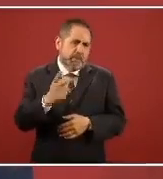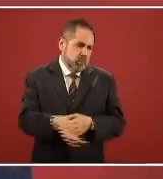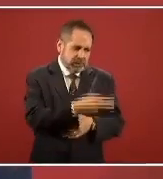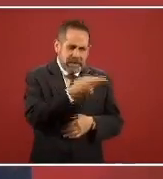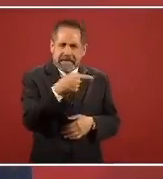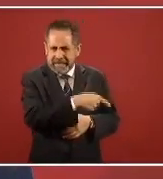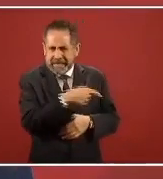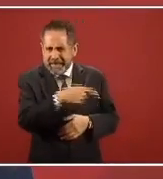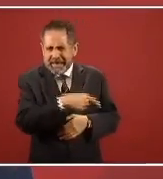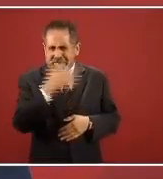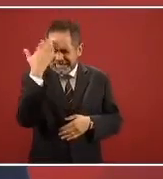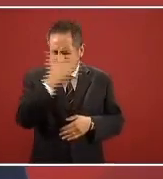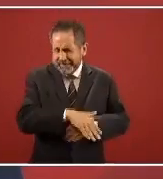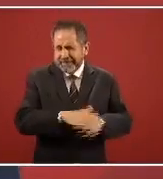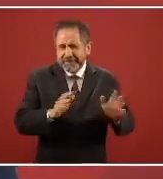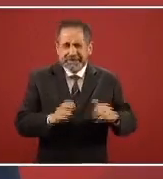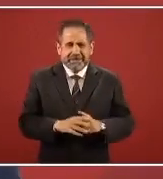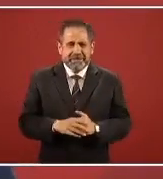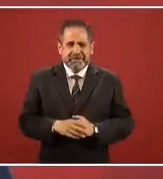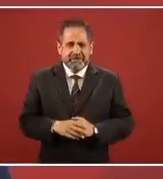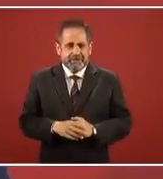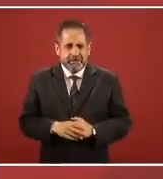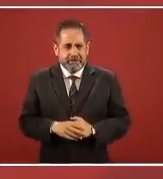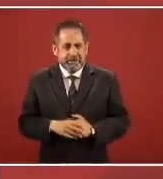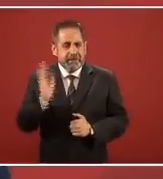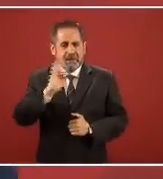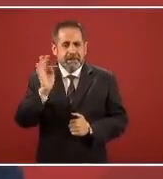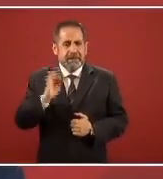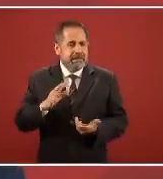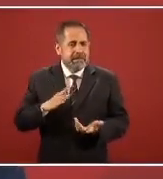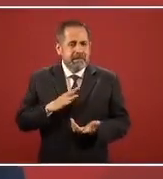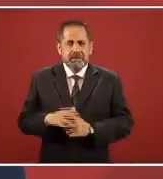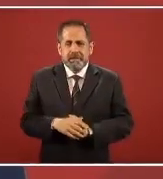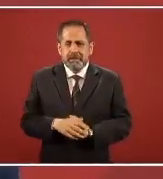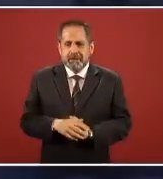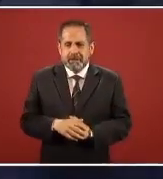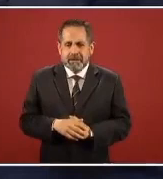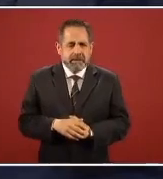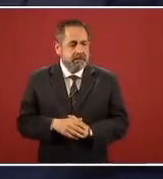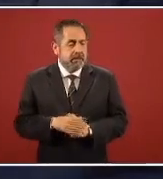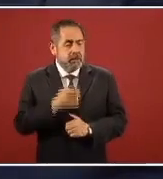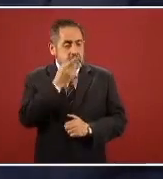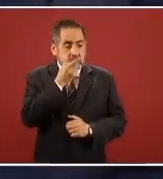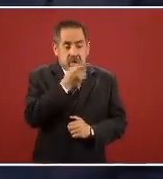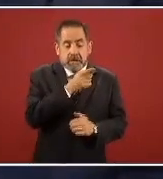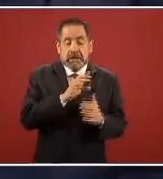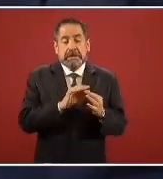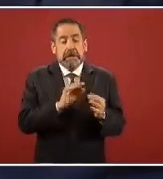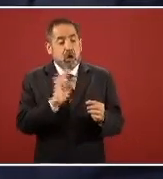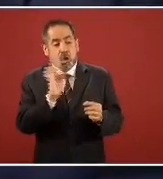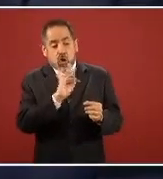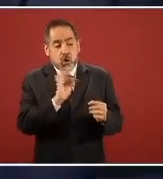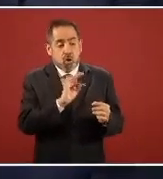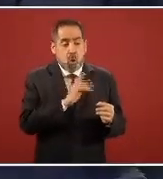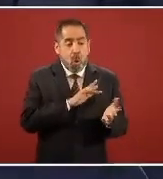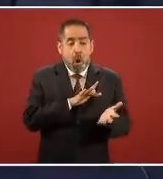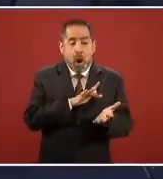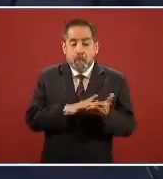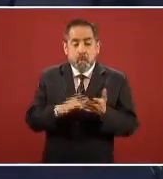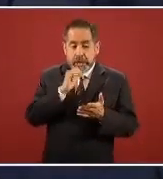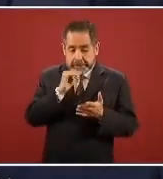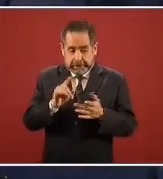Or ask them. Si hubo una insinuación. If there was any